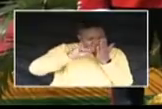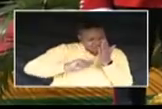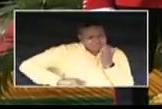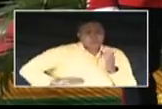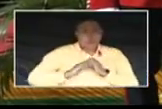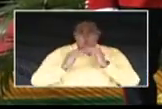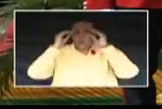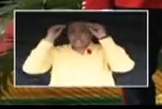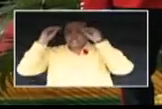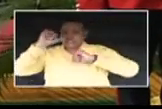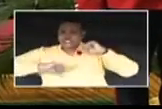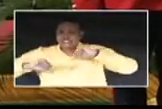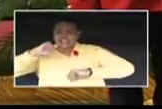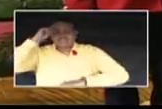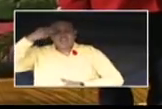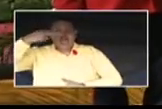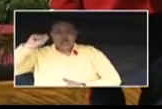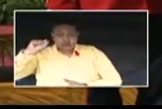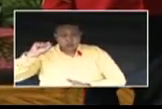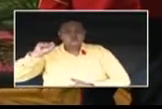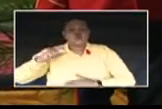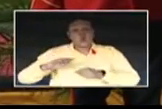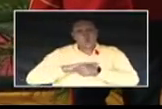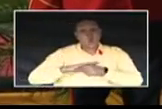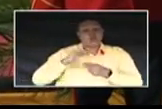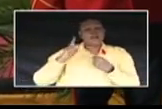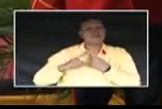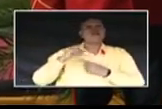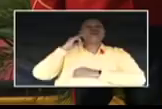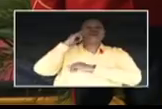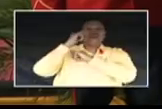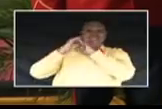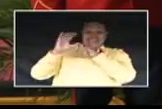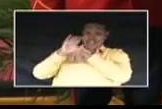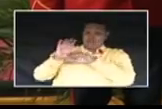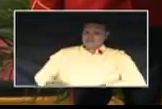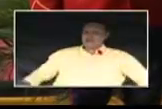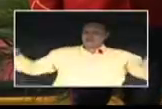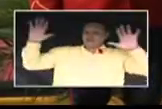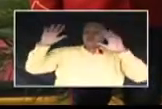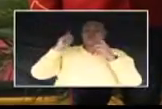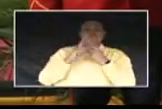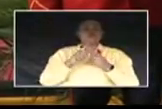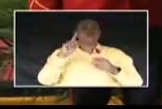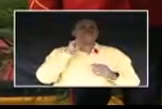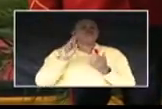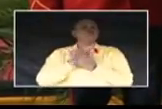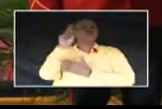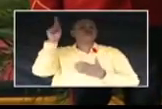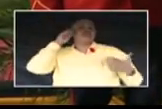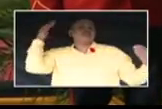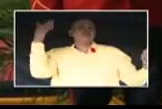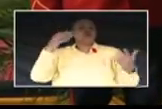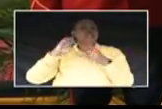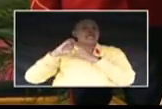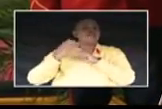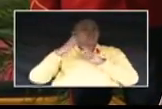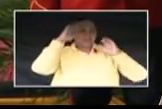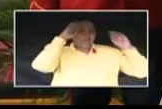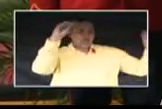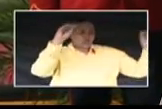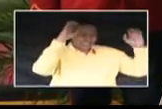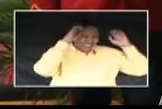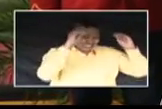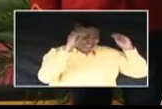of the sciences at the secondary level, locally and regionally, and at the tertiary level she focused on environmental education for